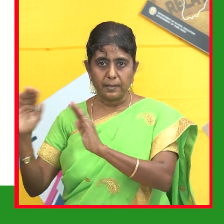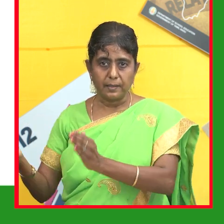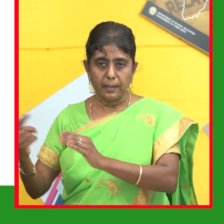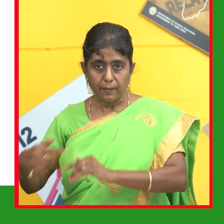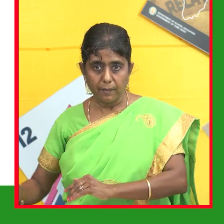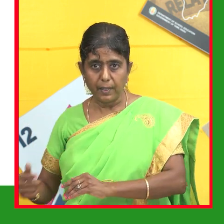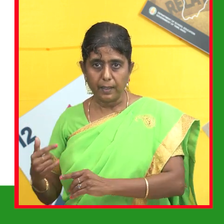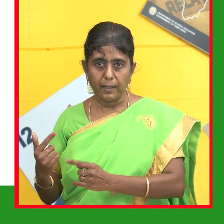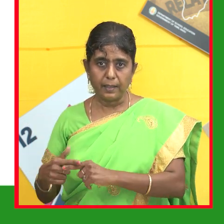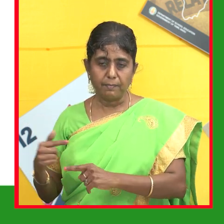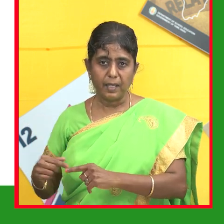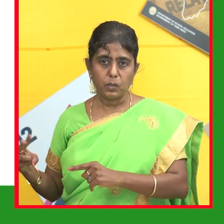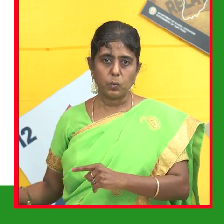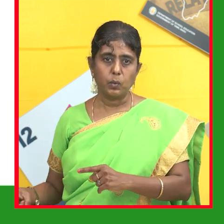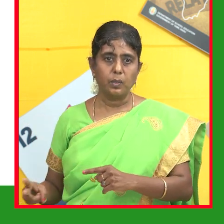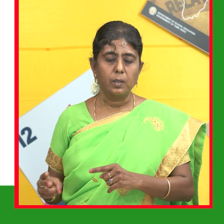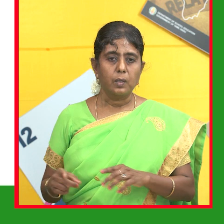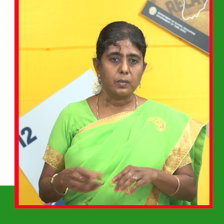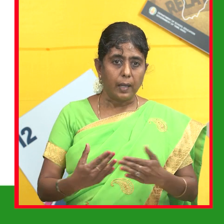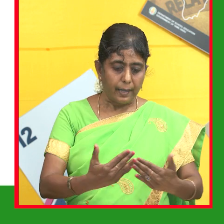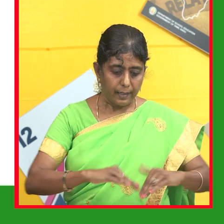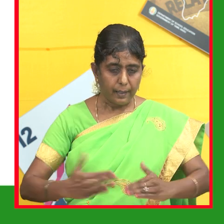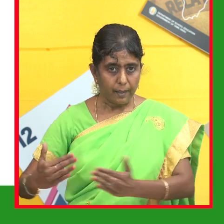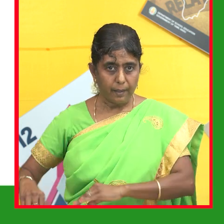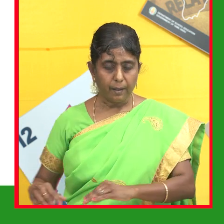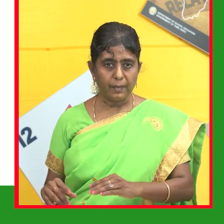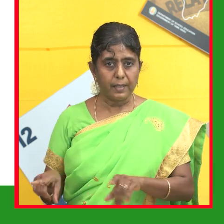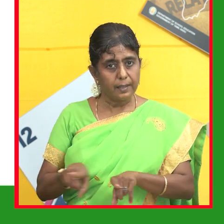x minus 2. You see both the denominators are same.